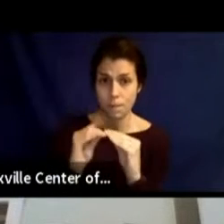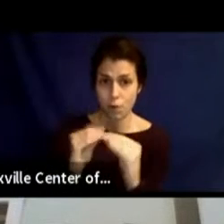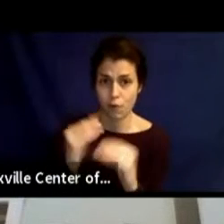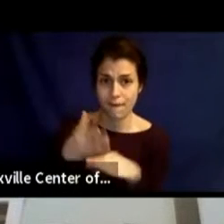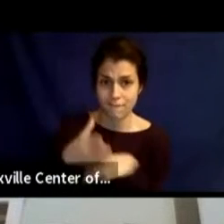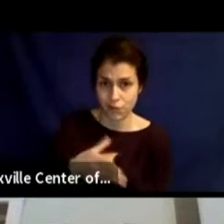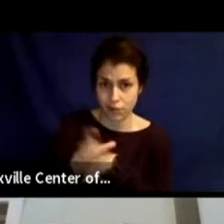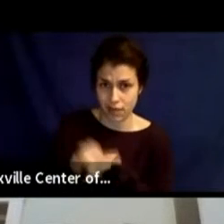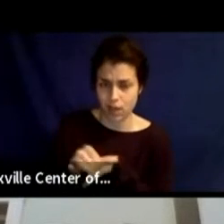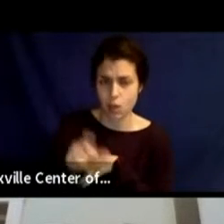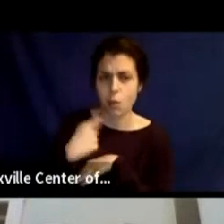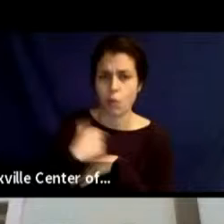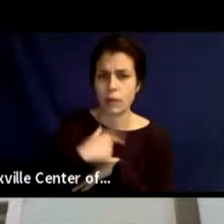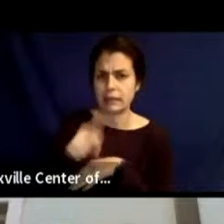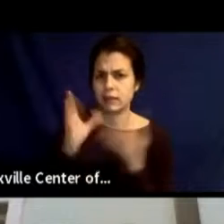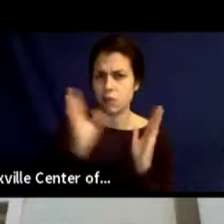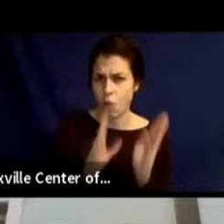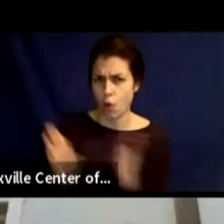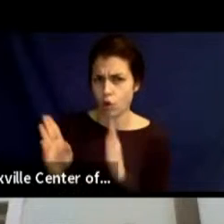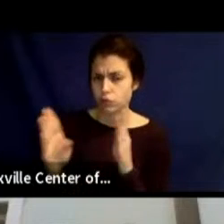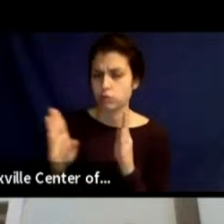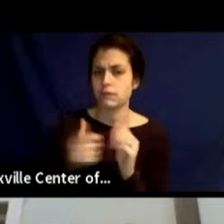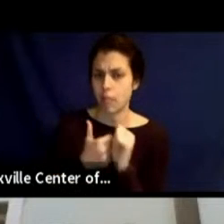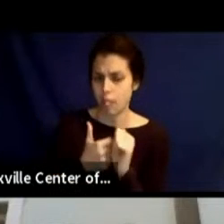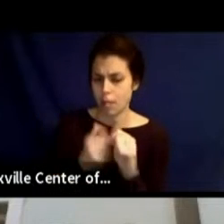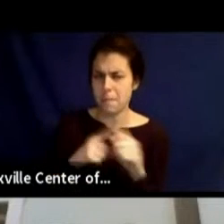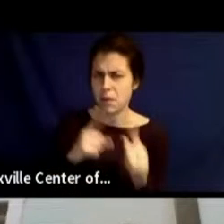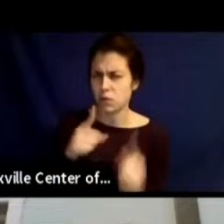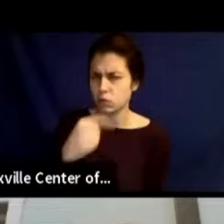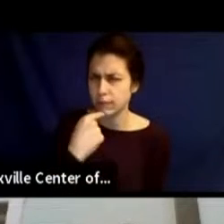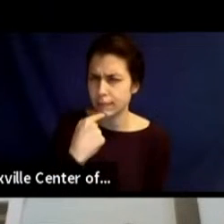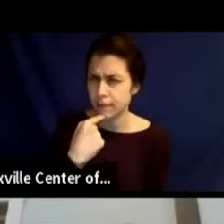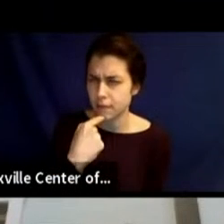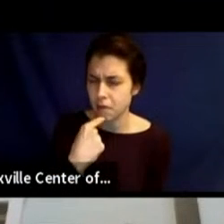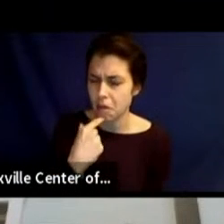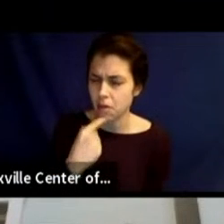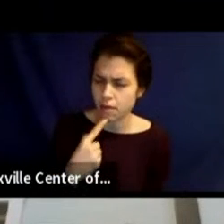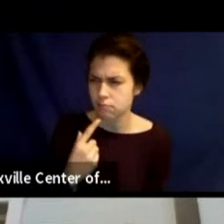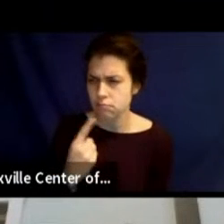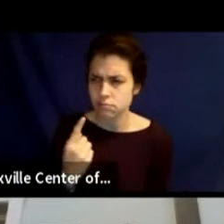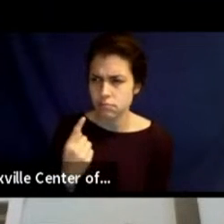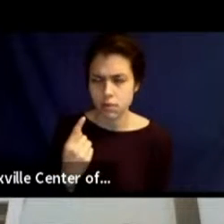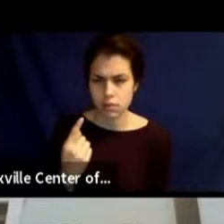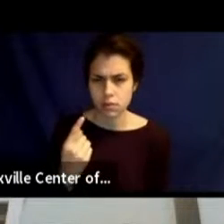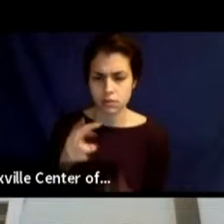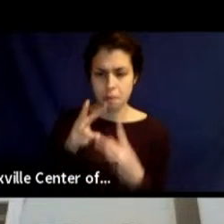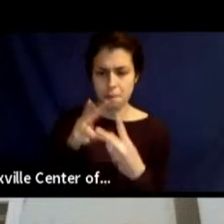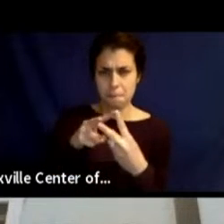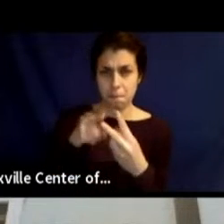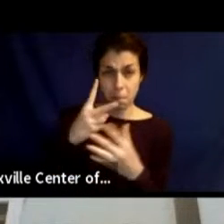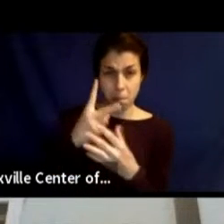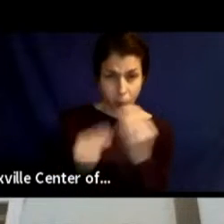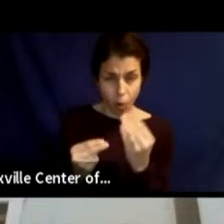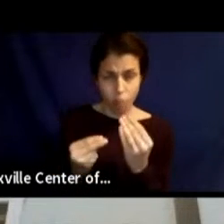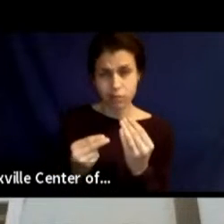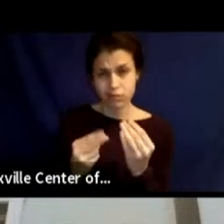stay in the order of the agenda, but are you implying that somehow these are in some way part of the same